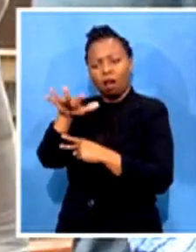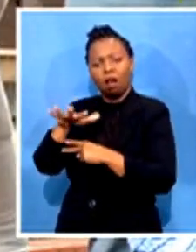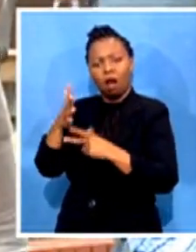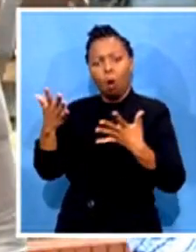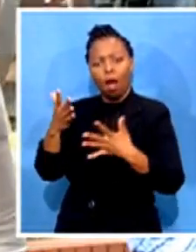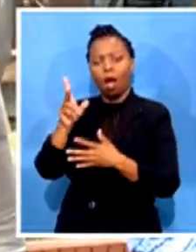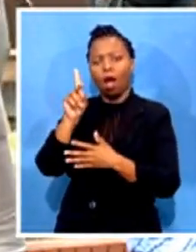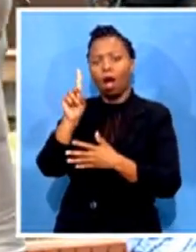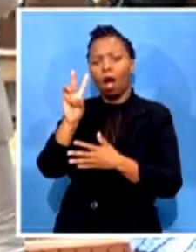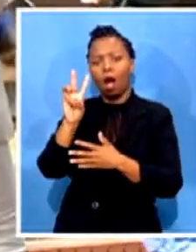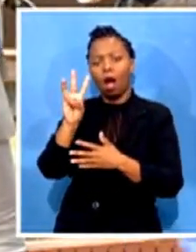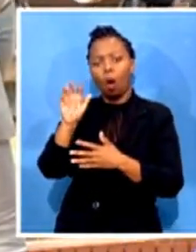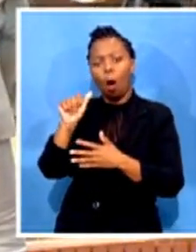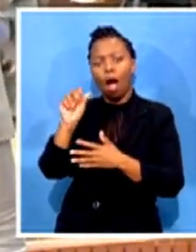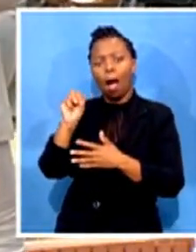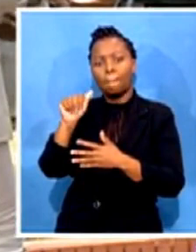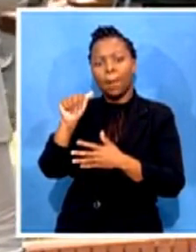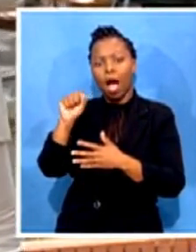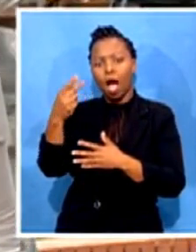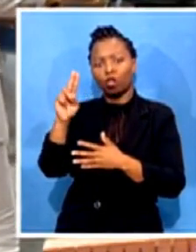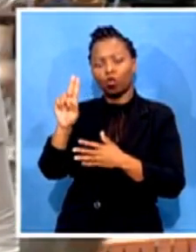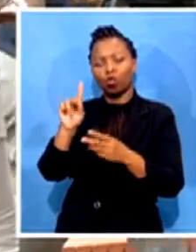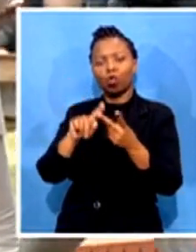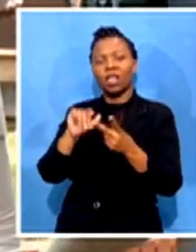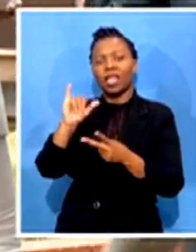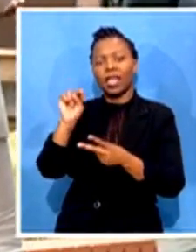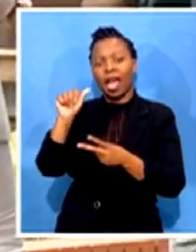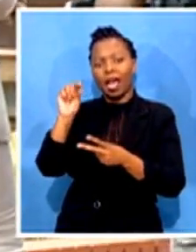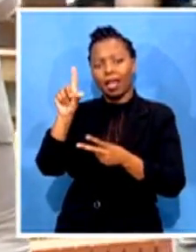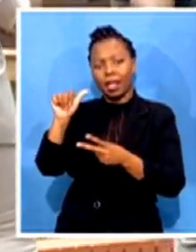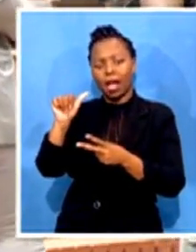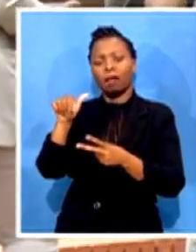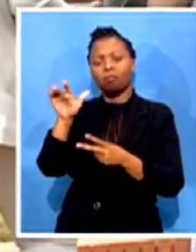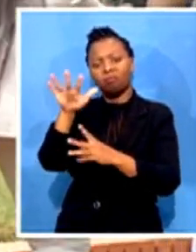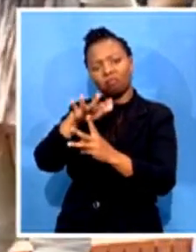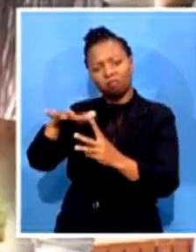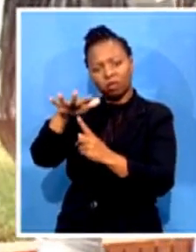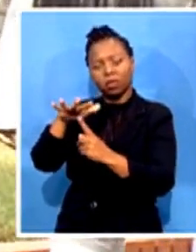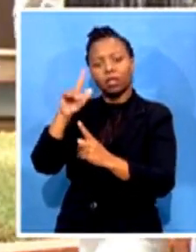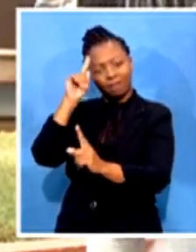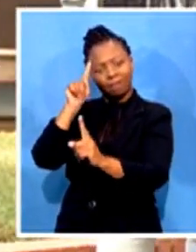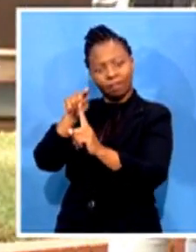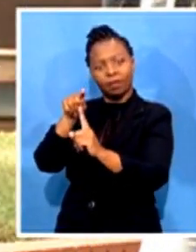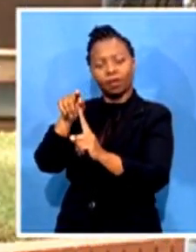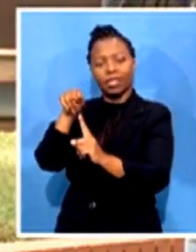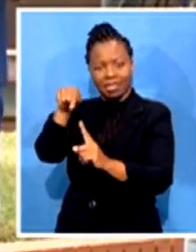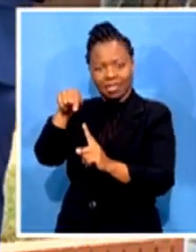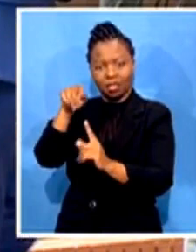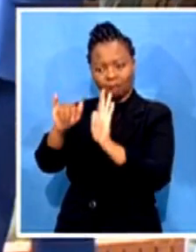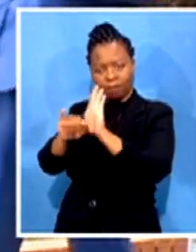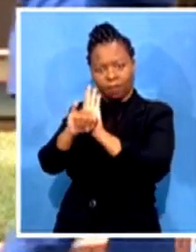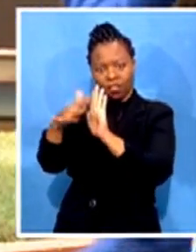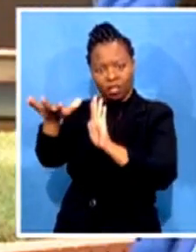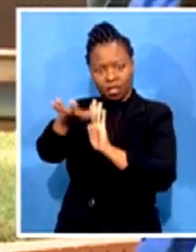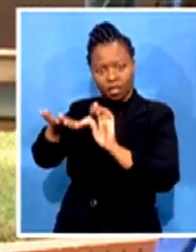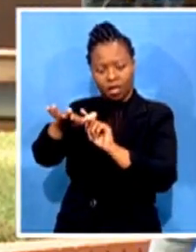area, is one of those that were earmarked. But with the first wave, we thought that there would